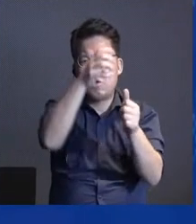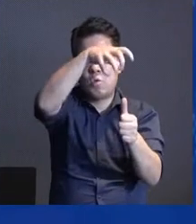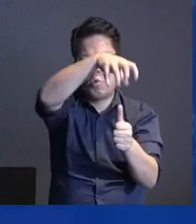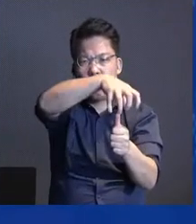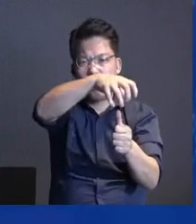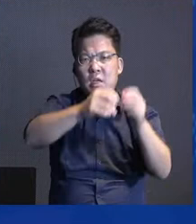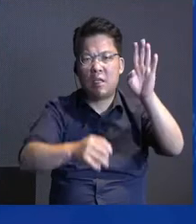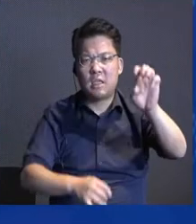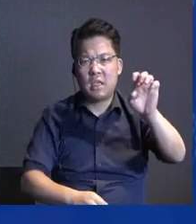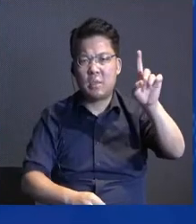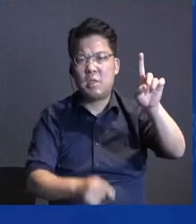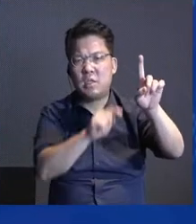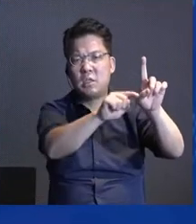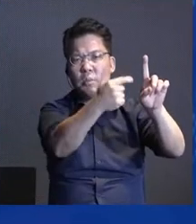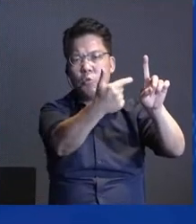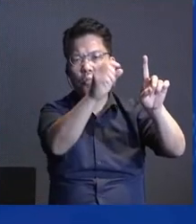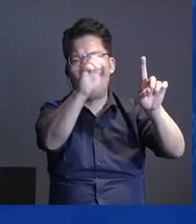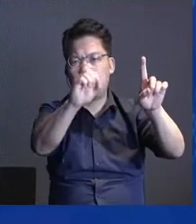other age groups.